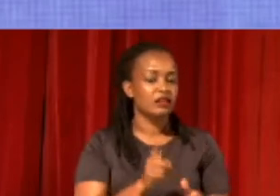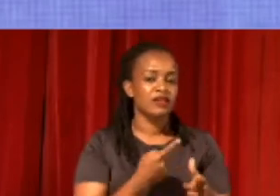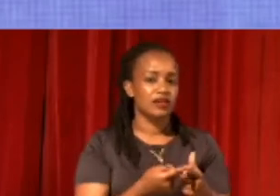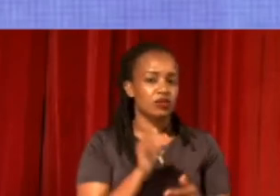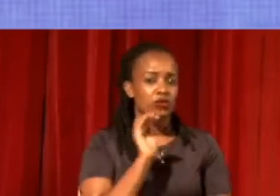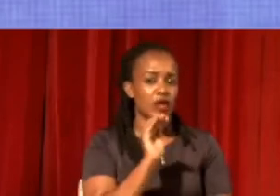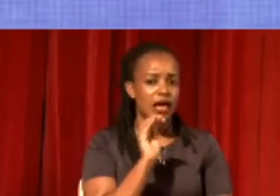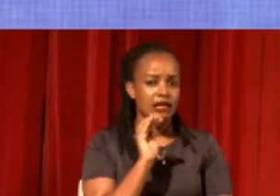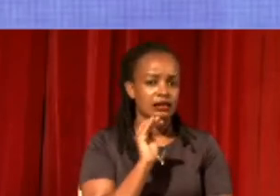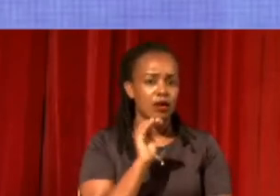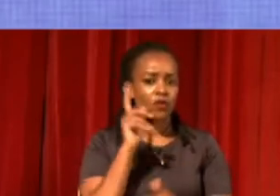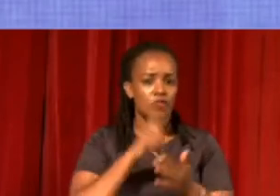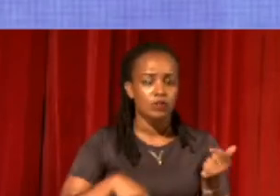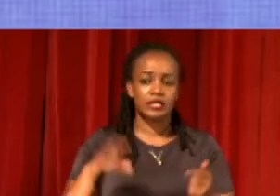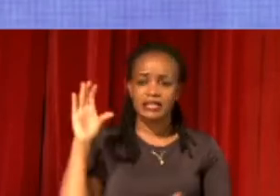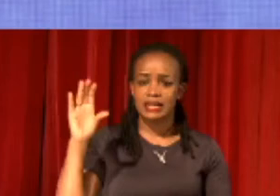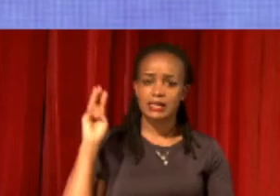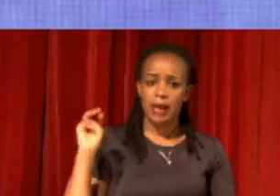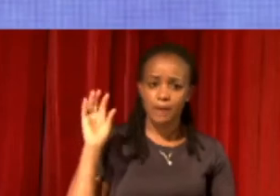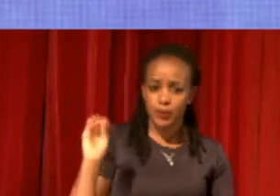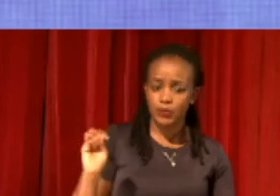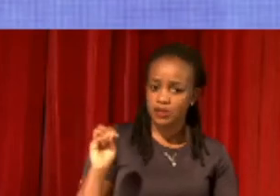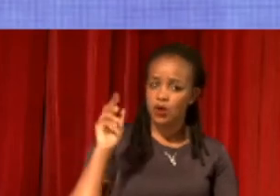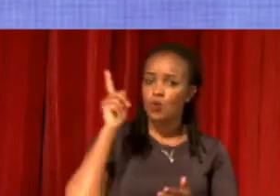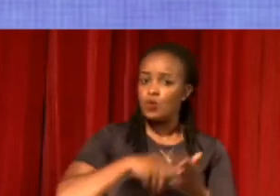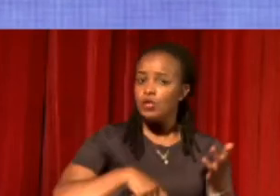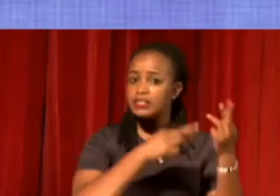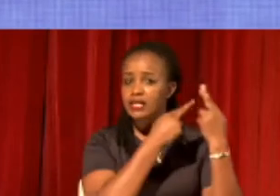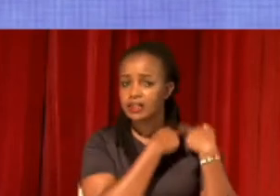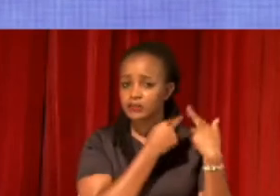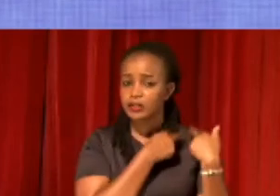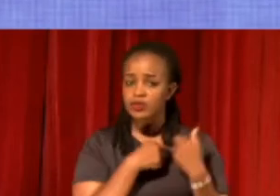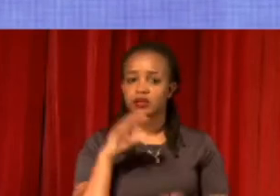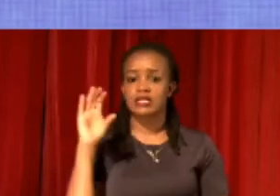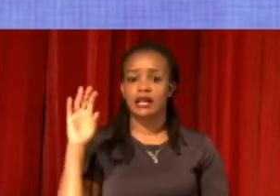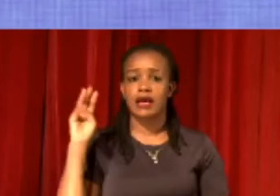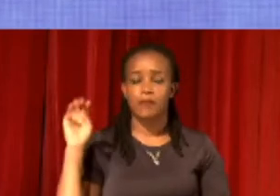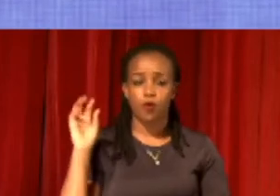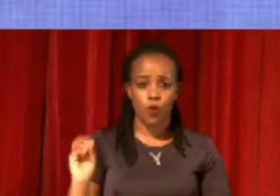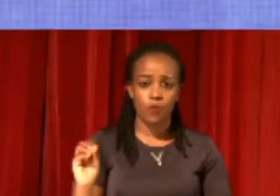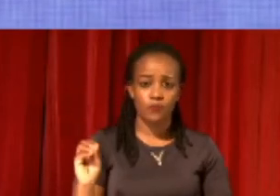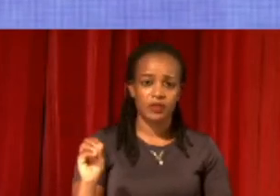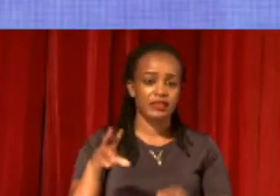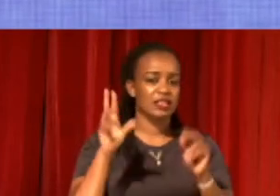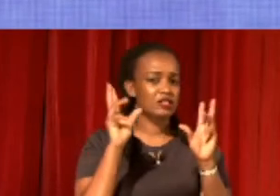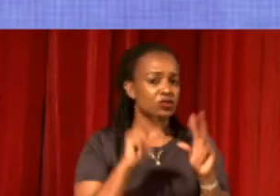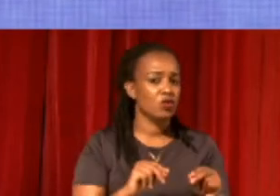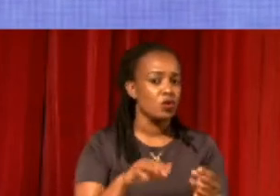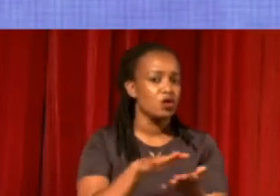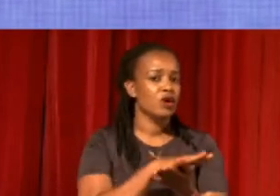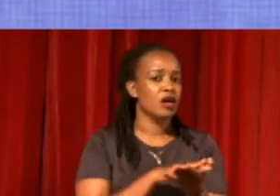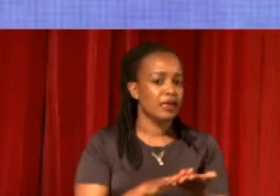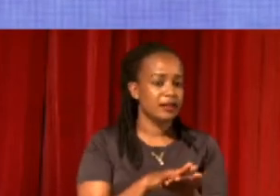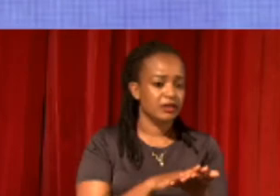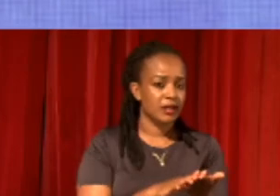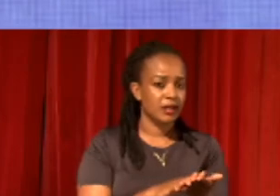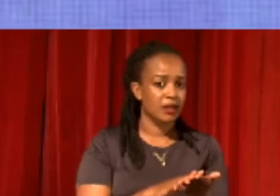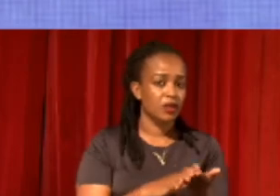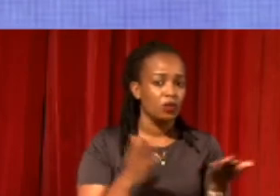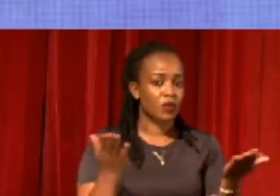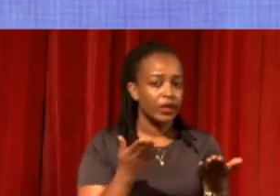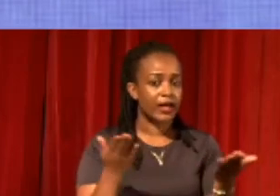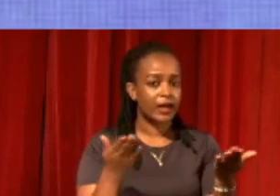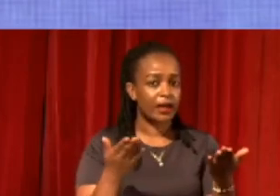CMOs, what is the mandate of CMOs? To collect and distribute royalties. There is nowhere that they are given the mandate to cushion